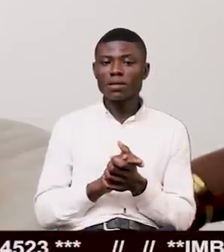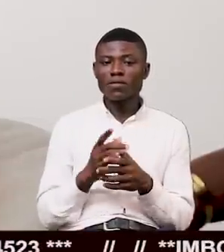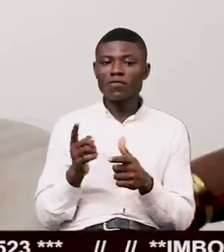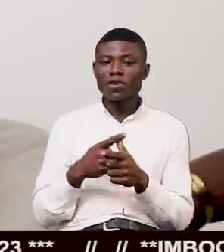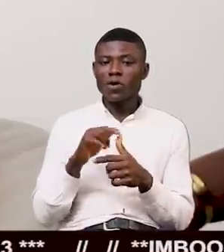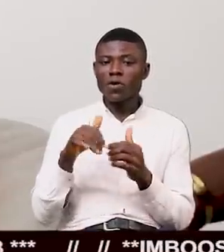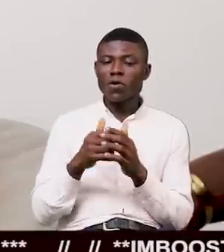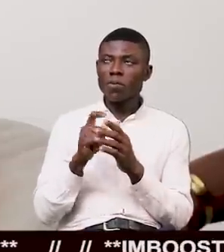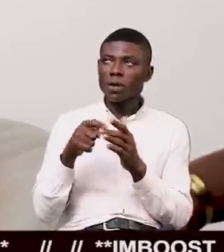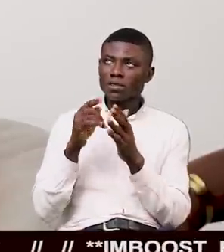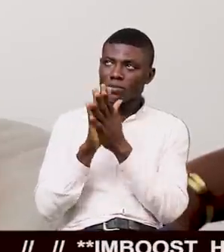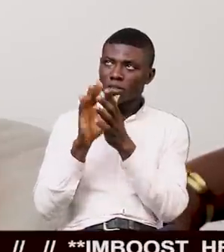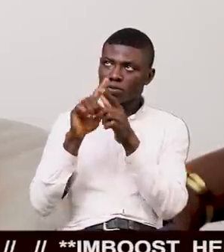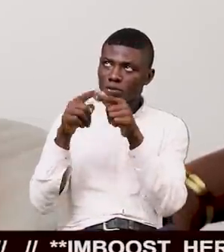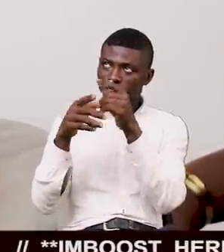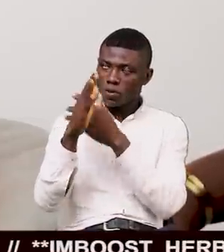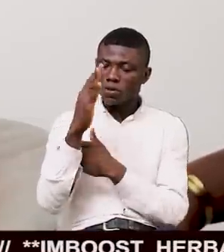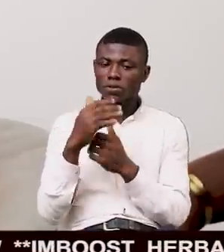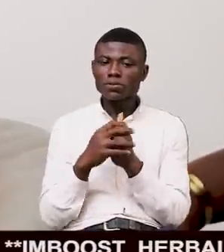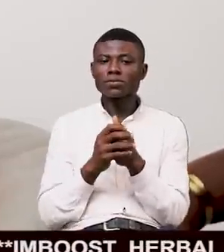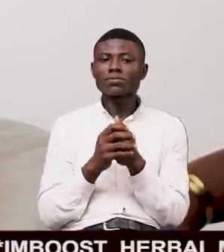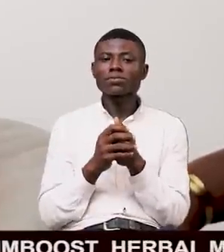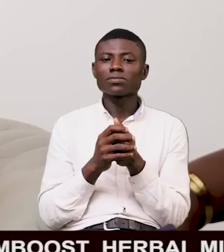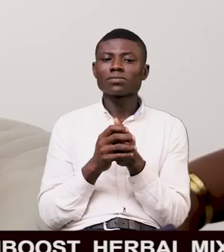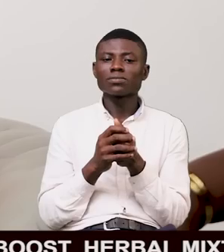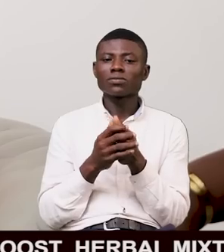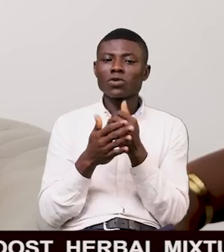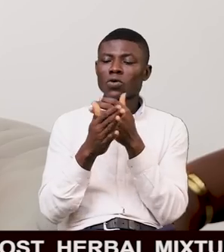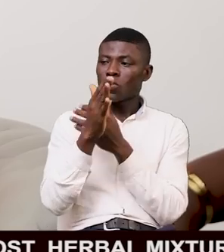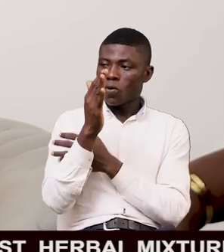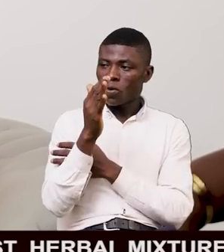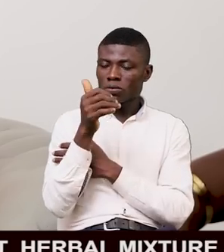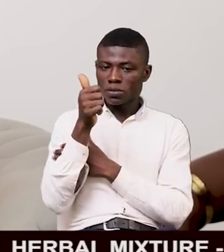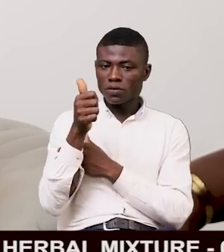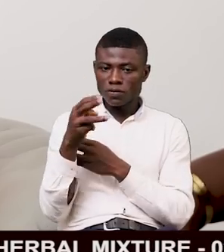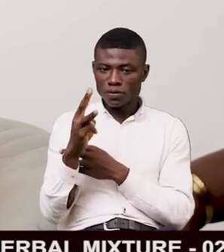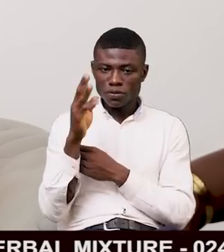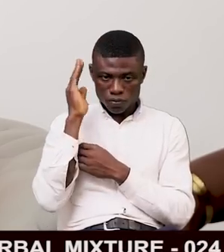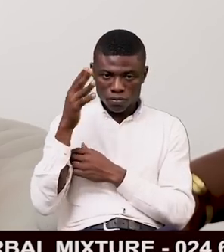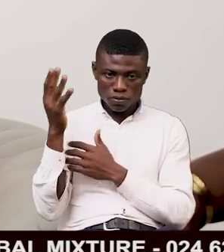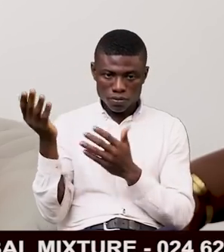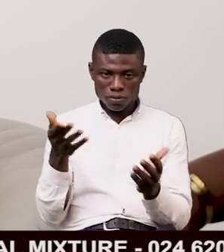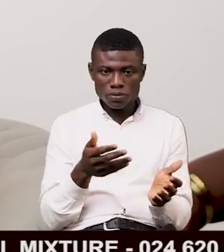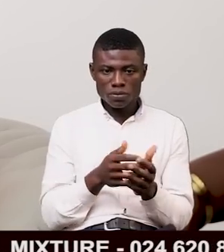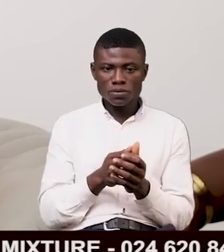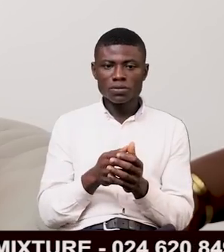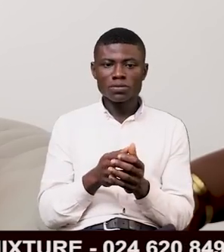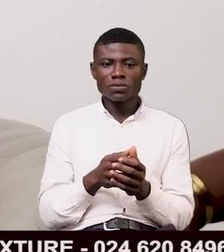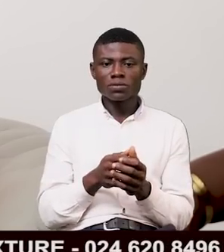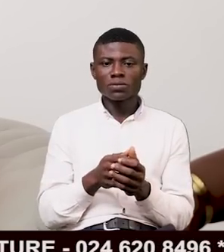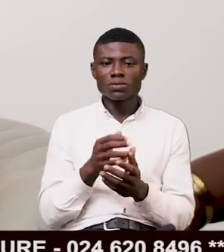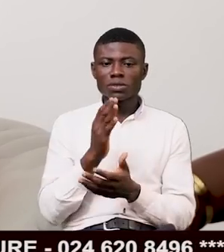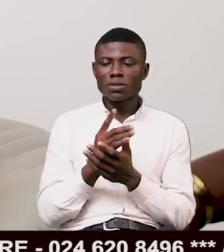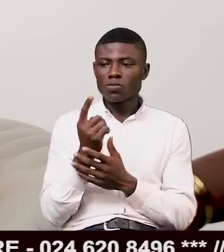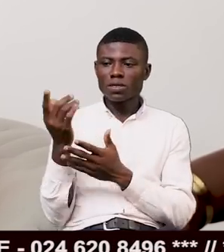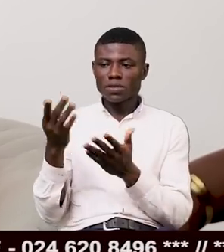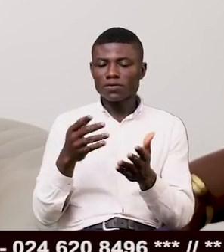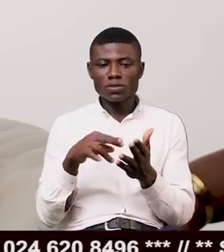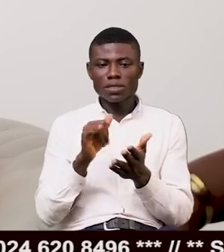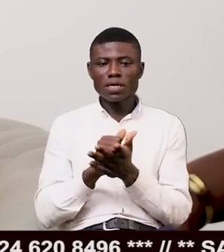onfa nasem nyina ende nyankopon okay nyankopon nankasa beyi ubi